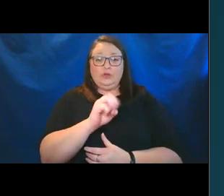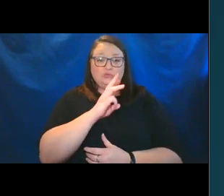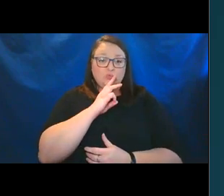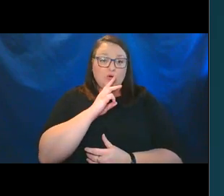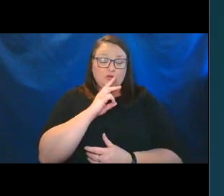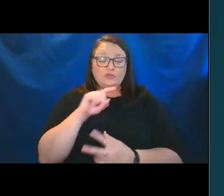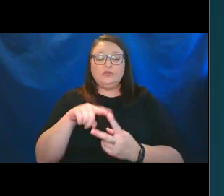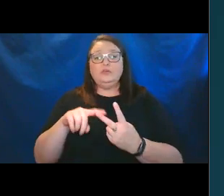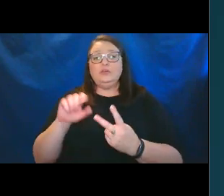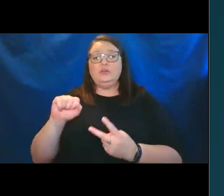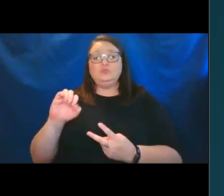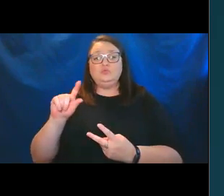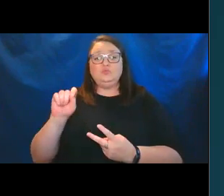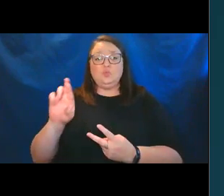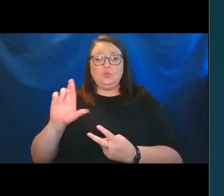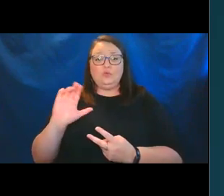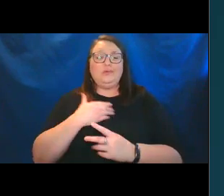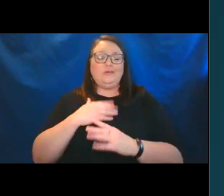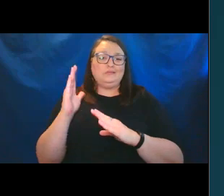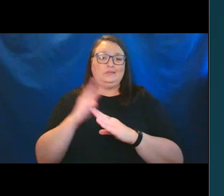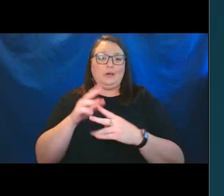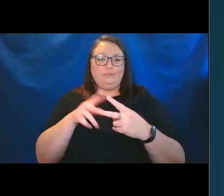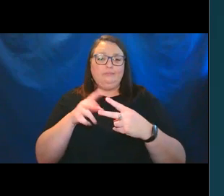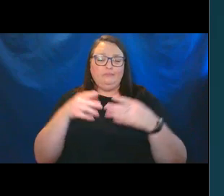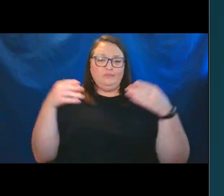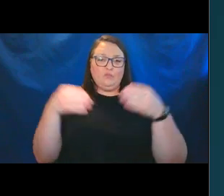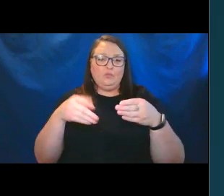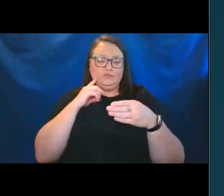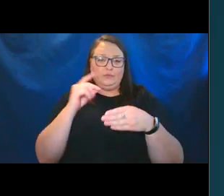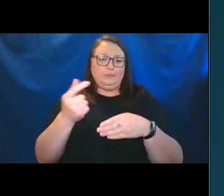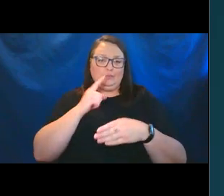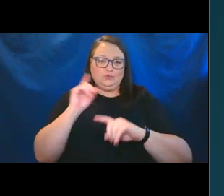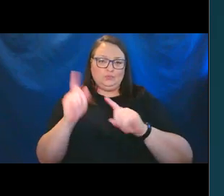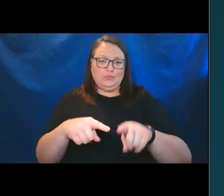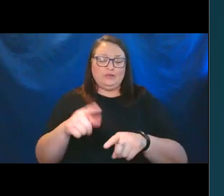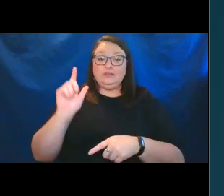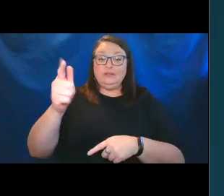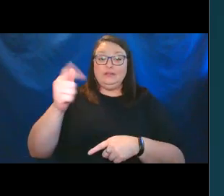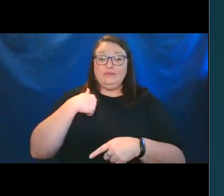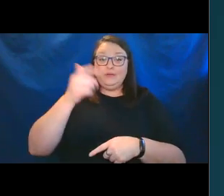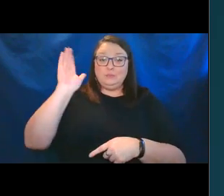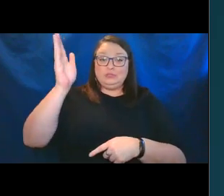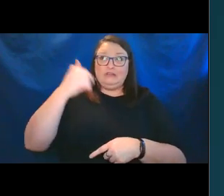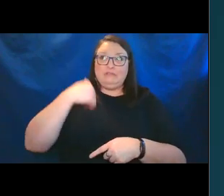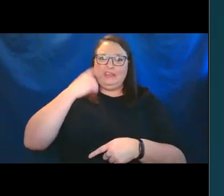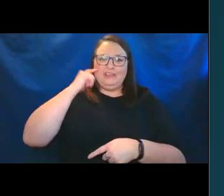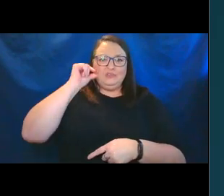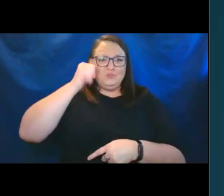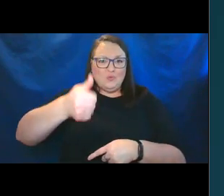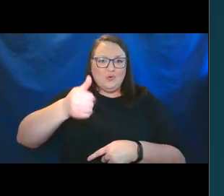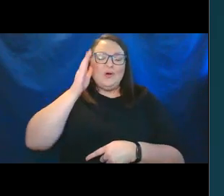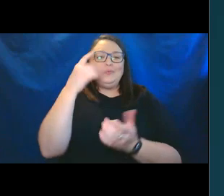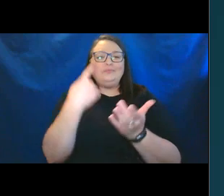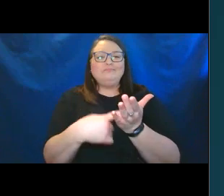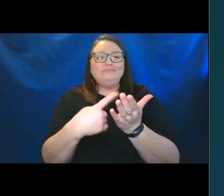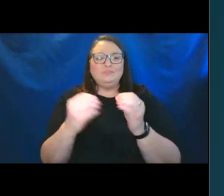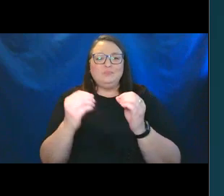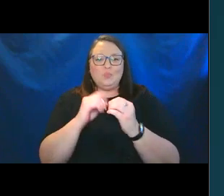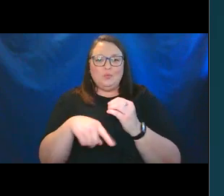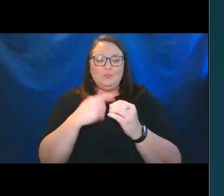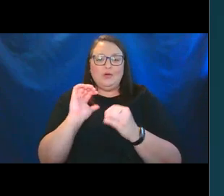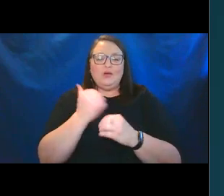our primary focus for our immediate response. And when I present later on, I guess tomorrow, I'll dive a little bit deeper into our different levels